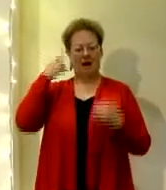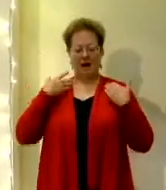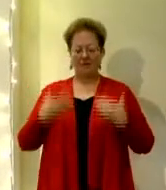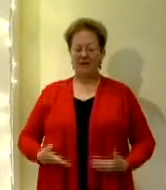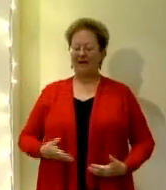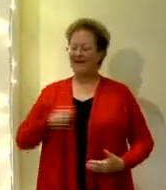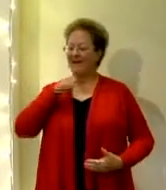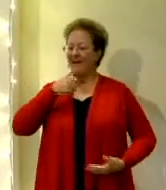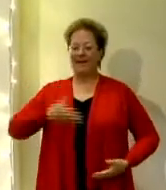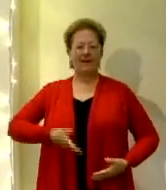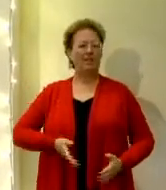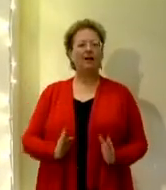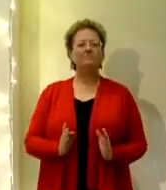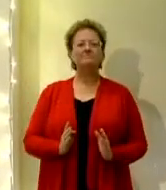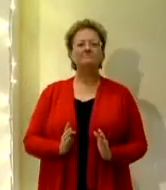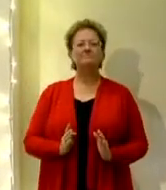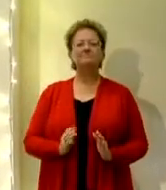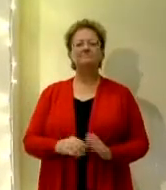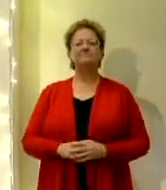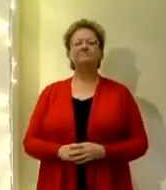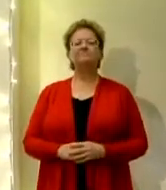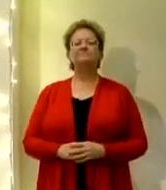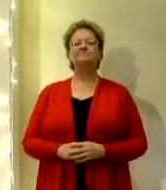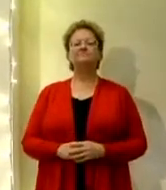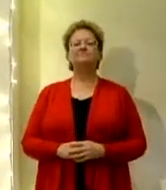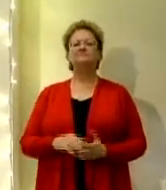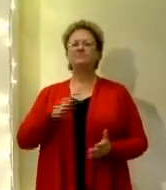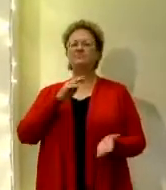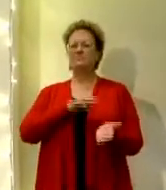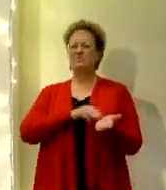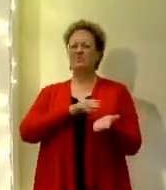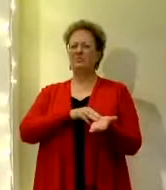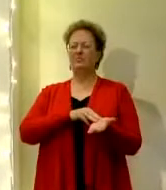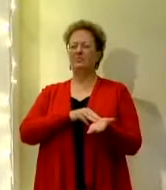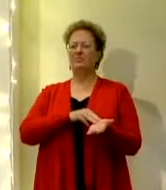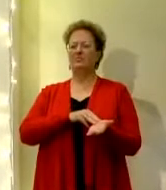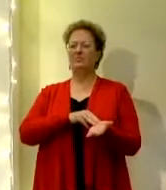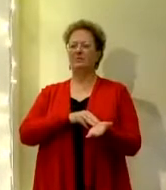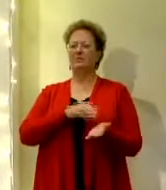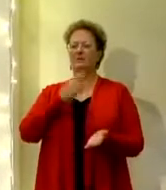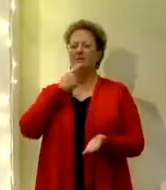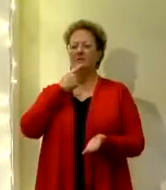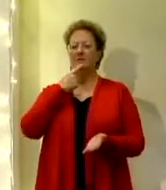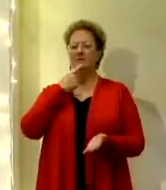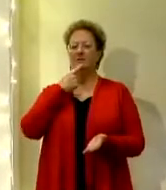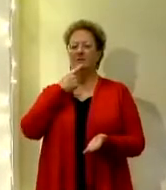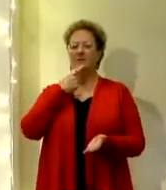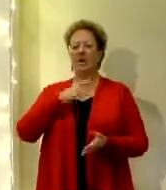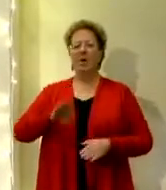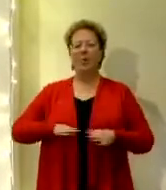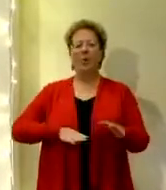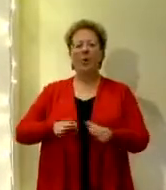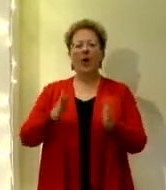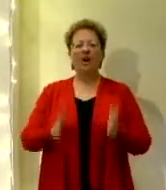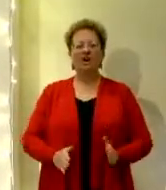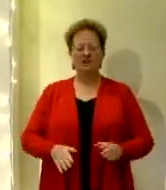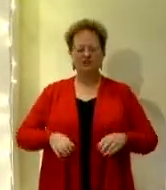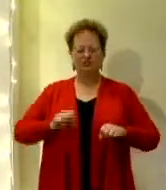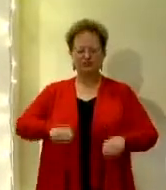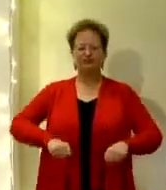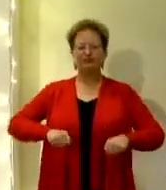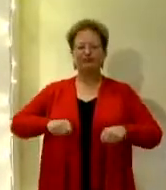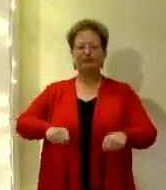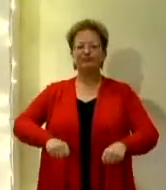there. And so here's what the doctors thought to do. They said, "We're going to give you a walker." And he hated having a walker. There was nothing